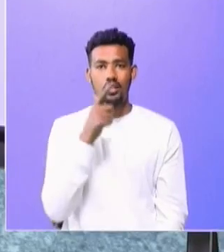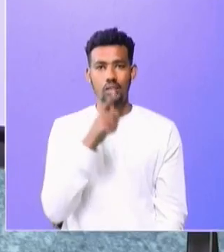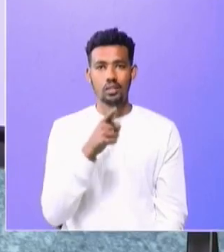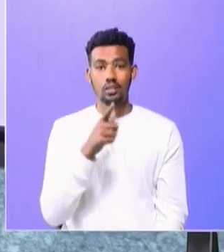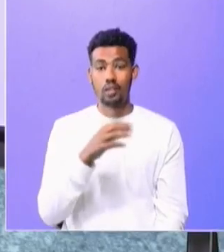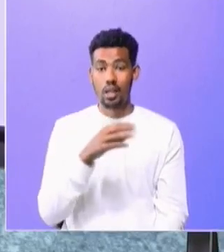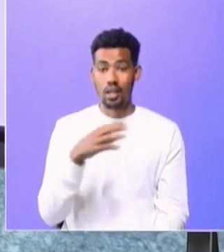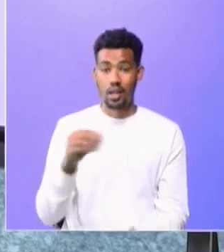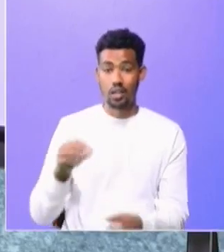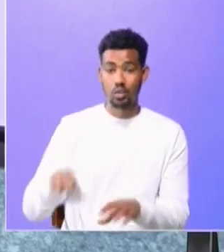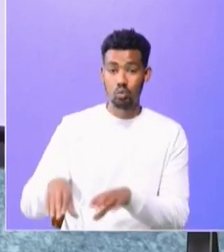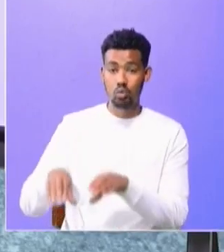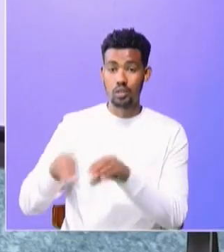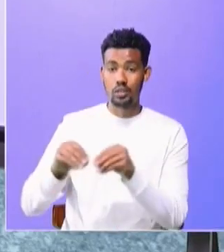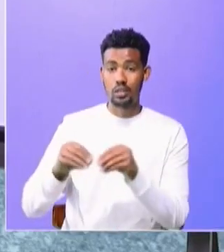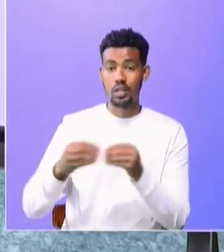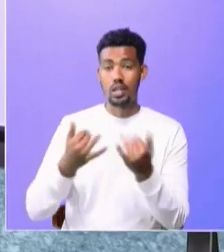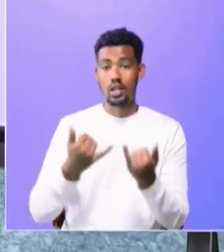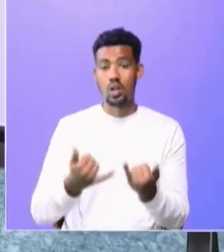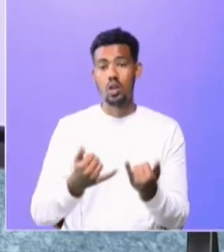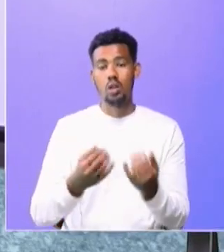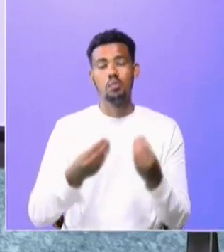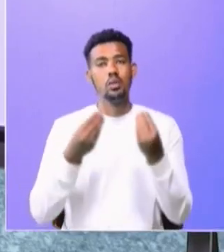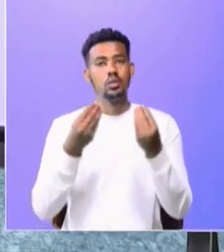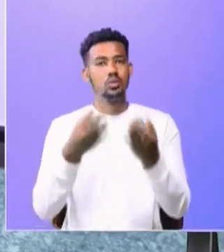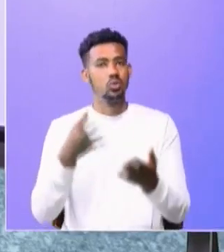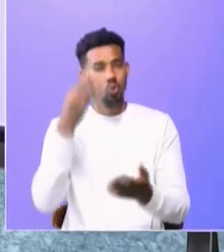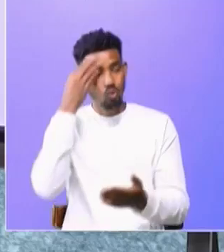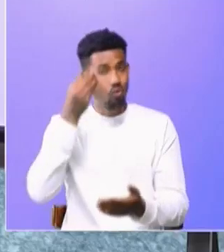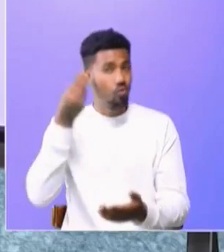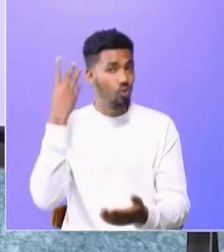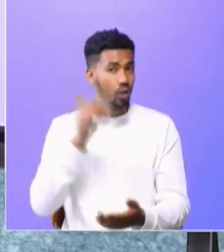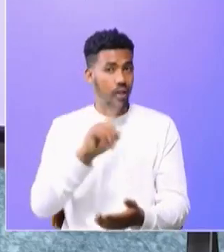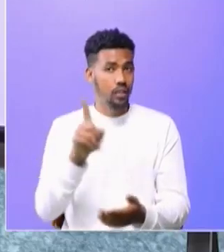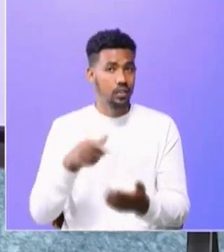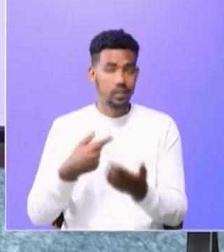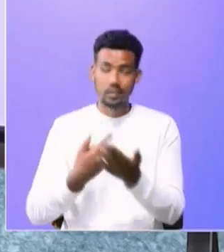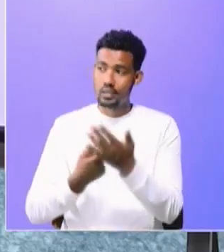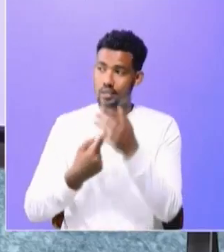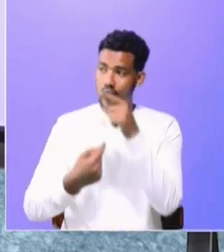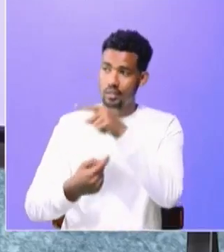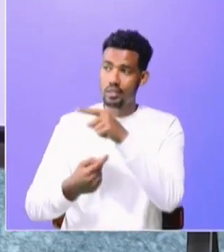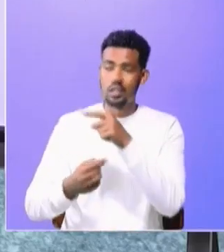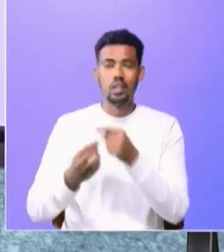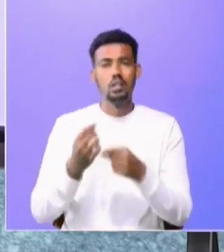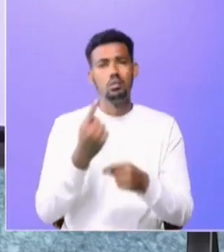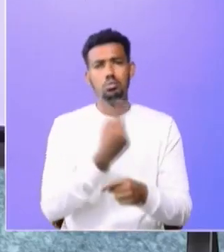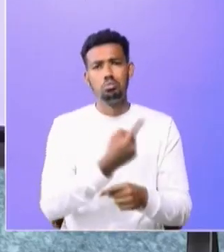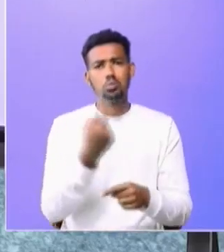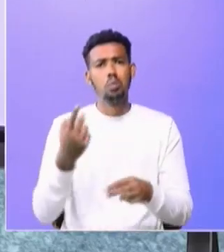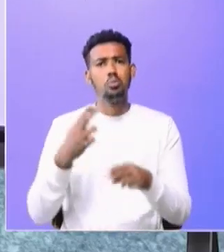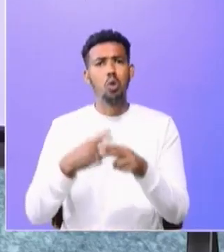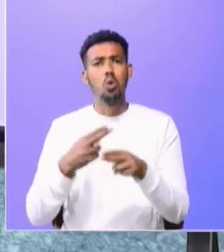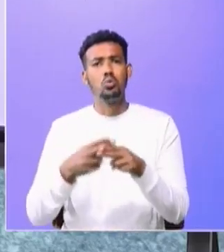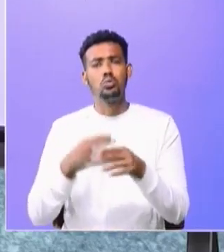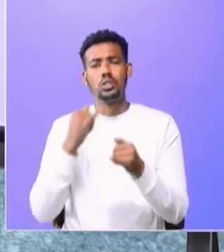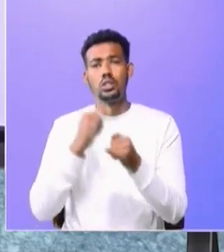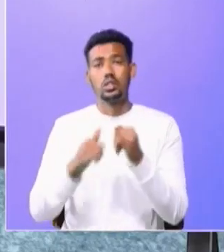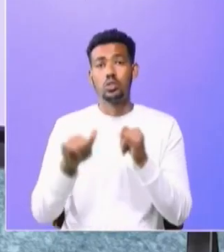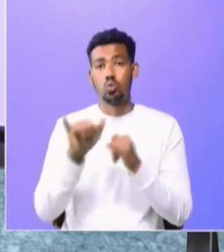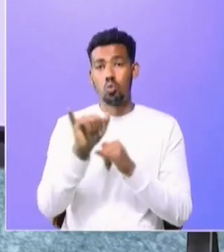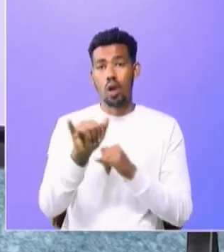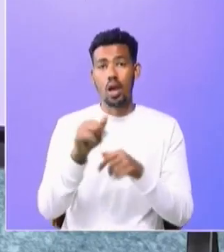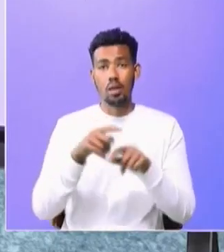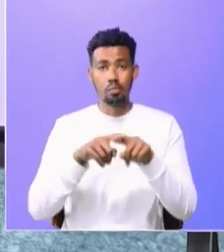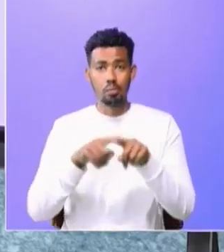But students, let me mention one, and don't forget this. Some nouns ending with y,